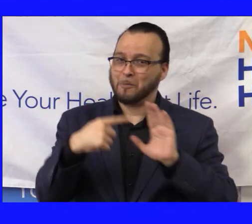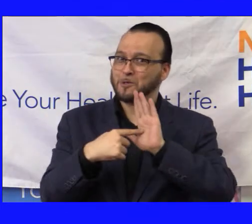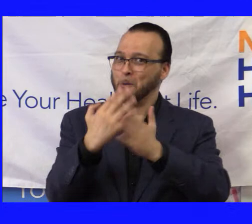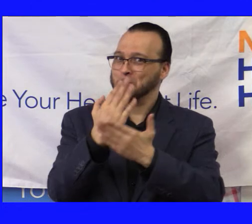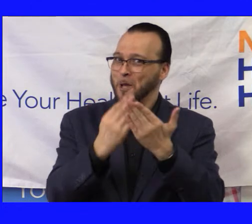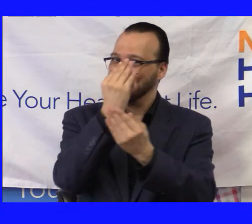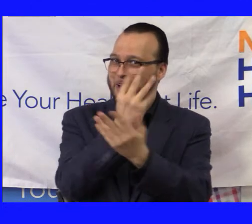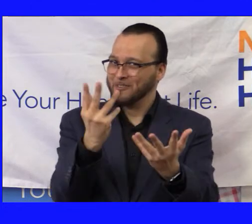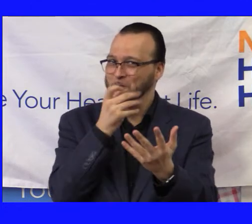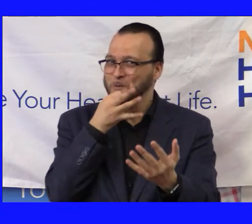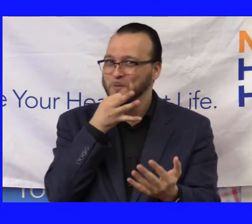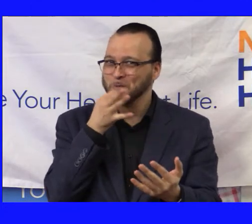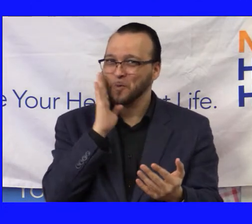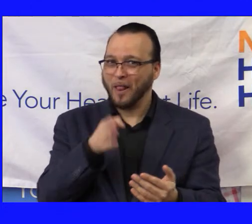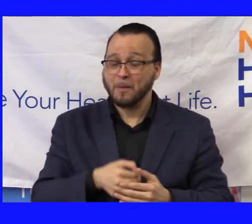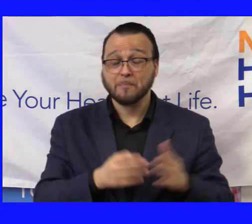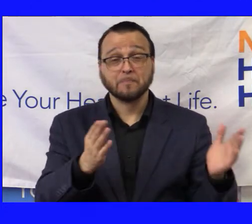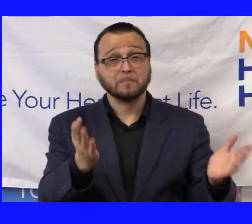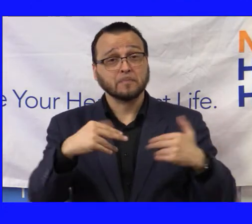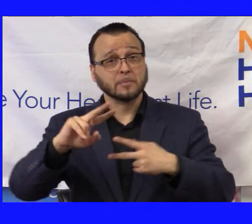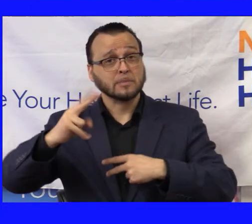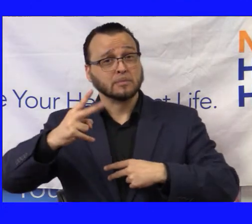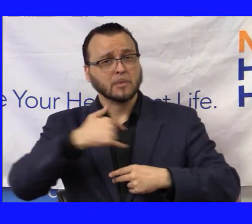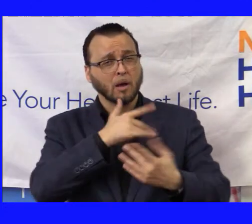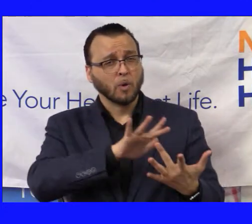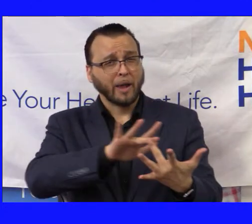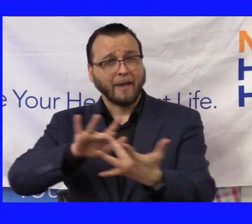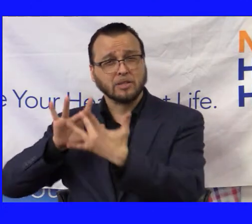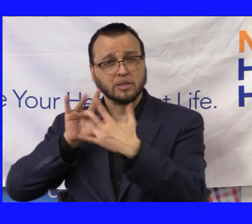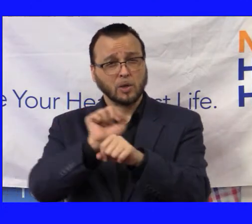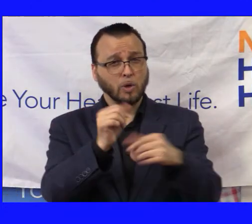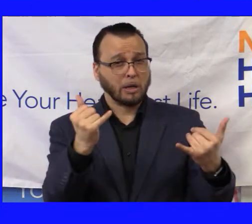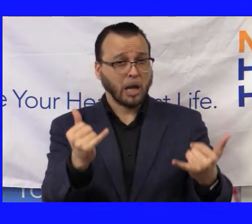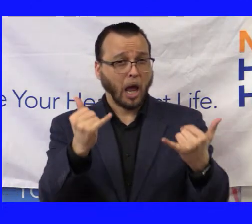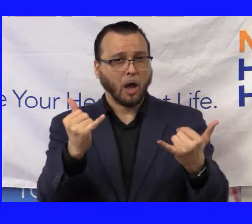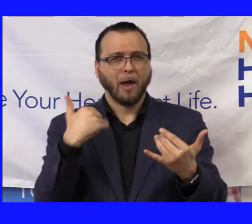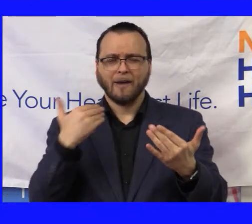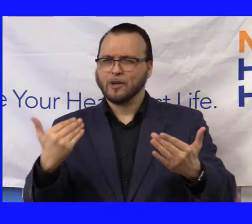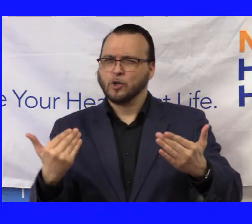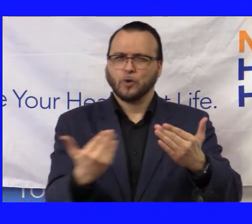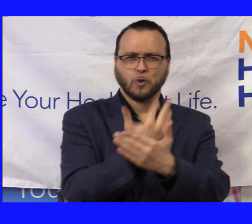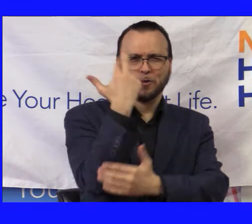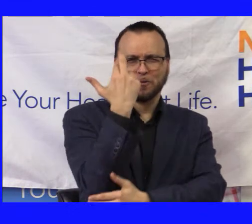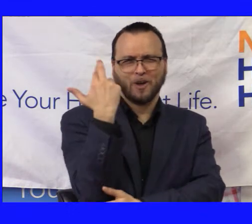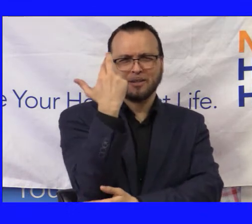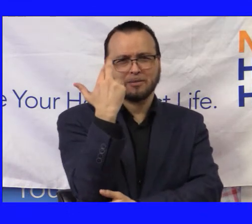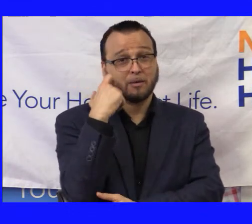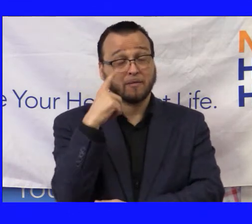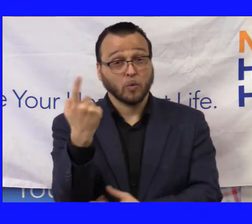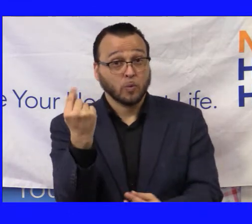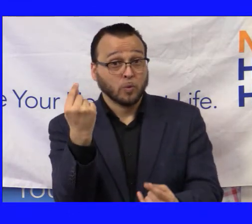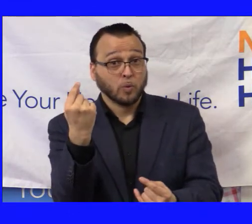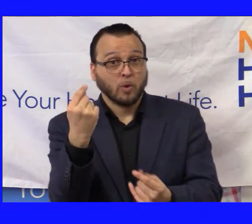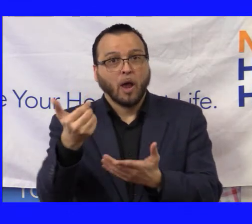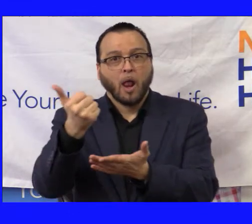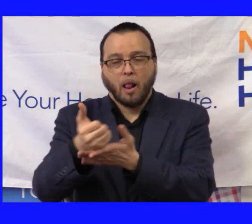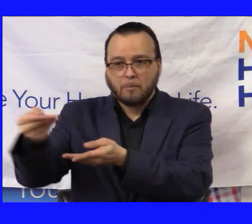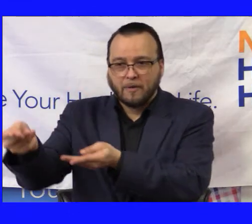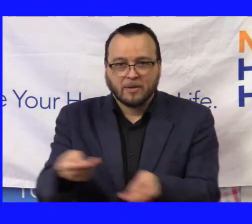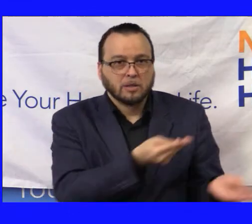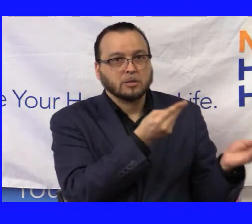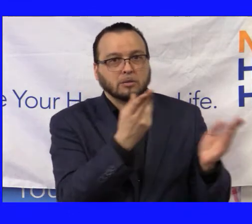moment. Number two is our canvassing work now serves a new role in terms of facilitating the enrollment for people to